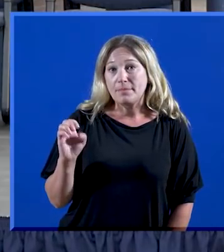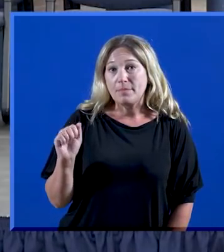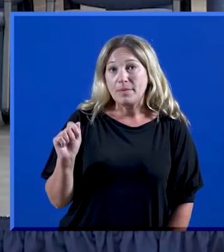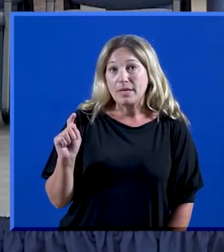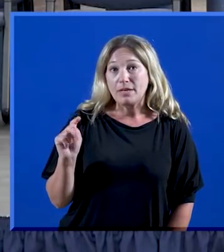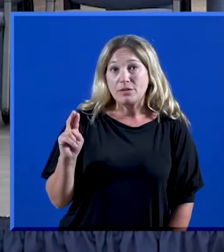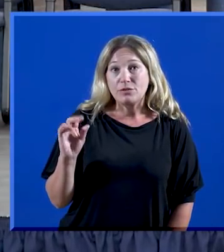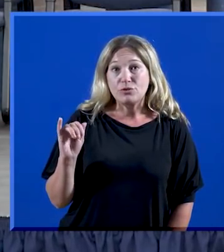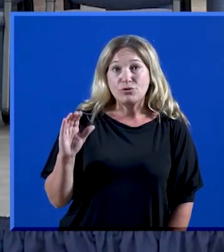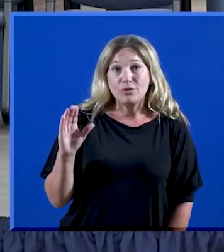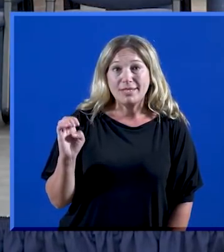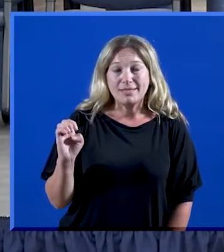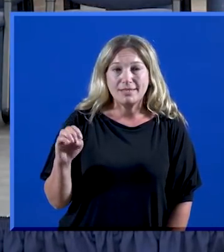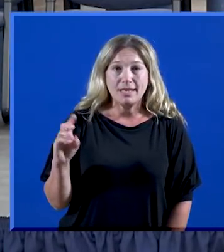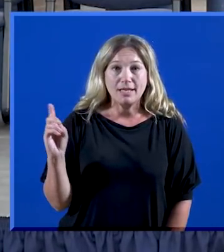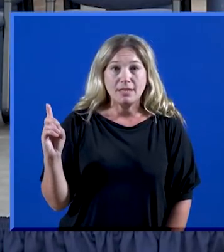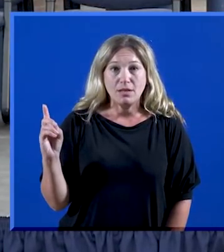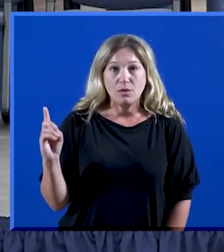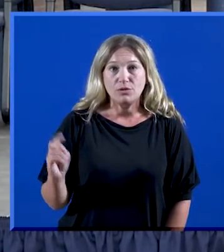Beatrice Deloso.